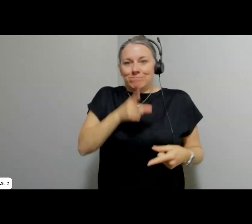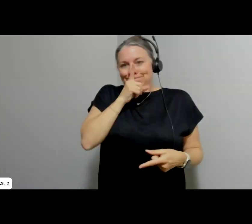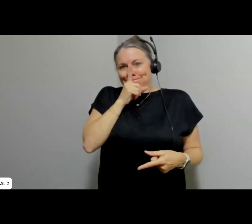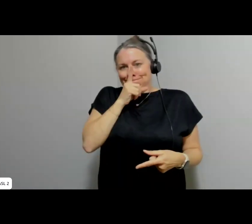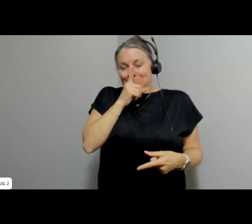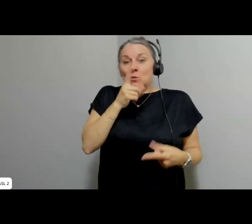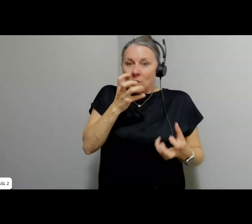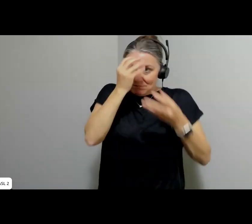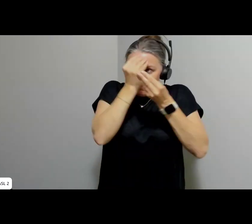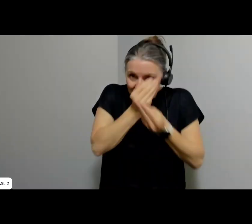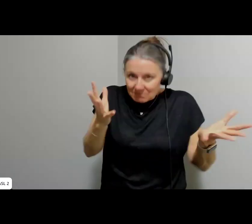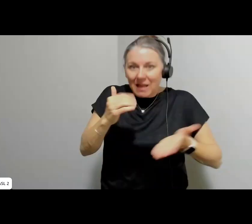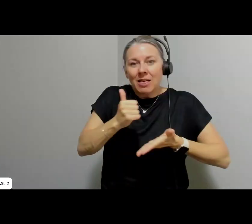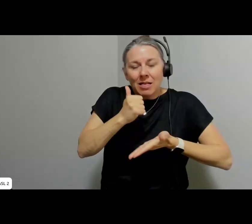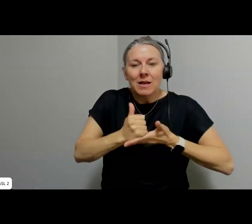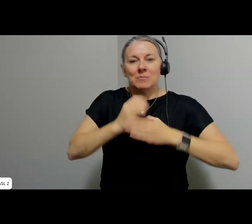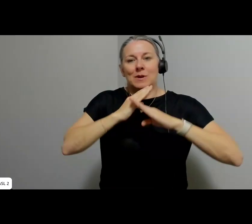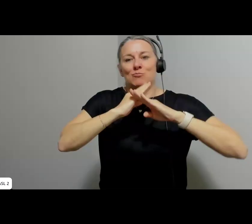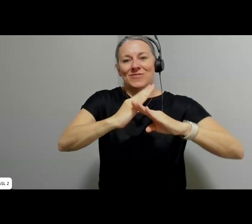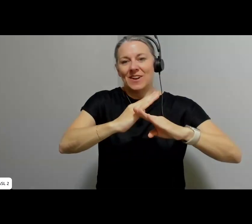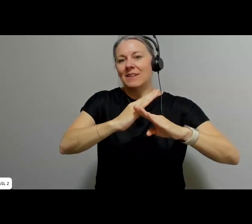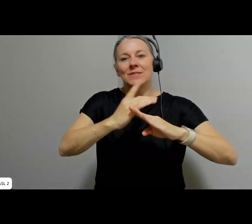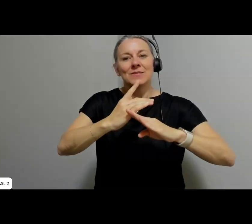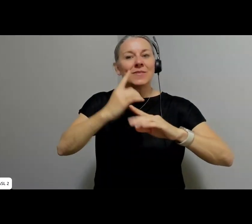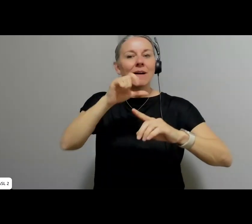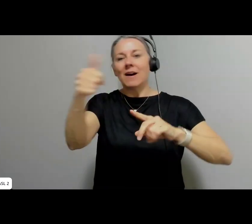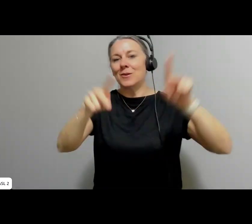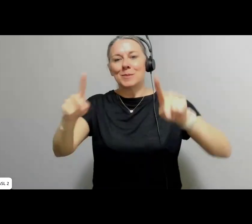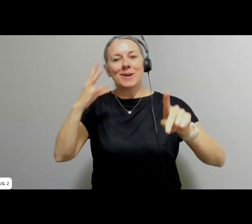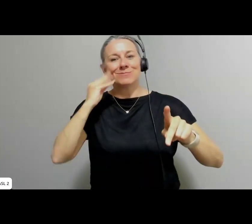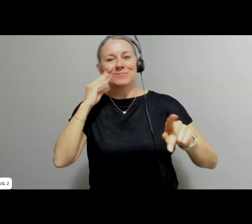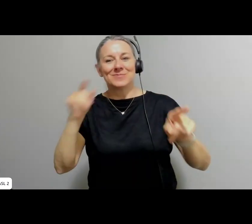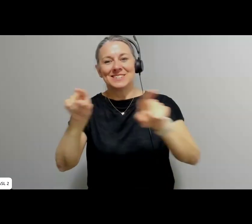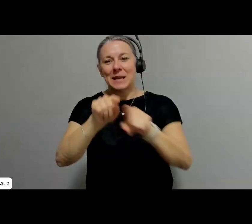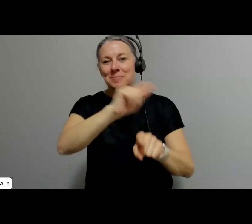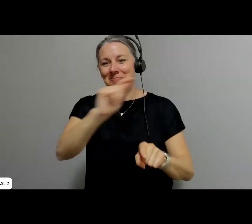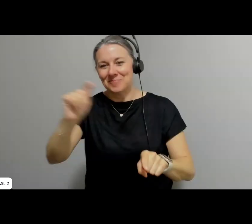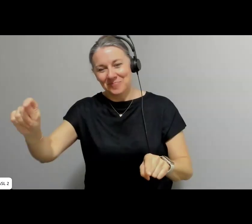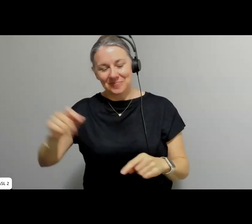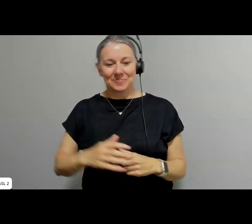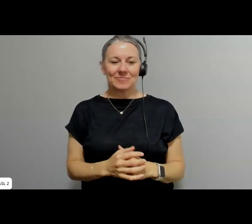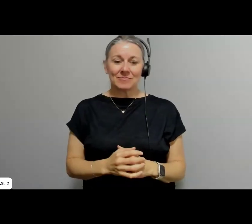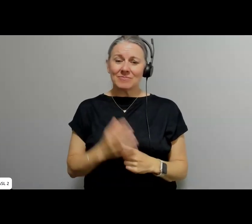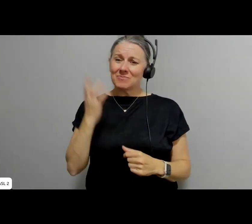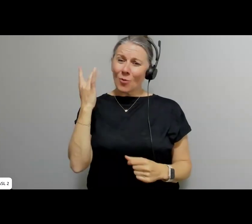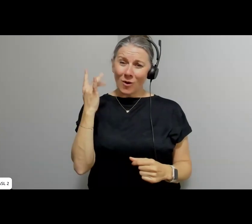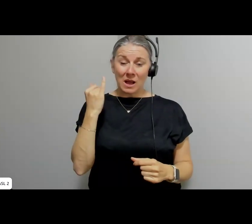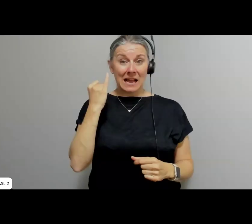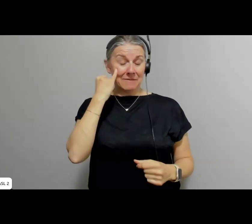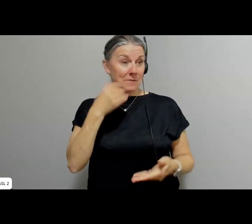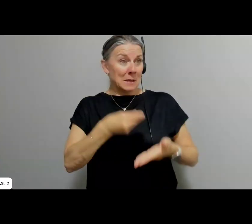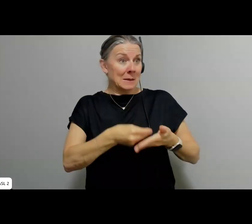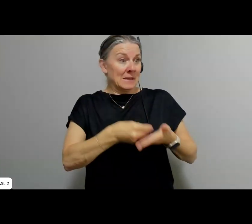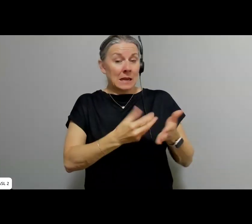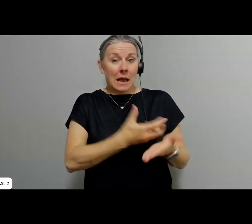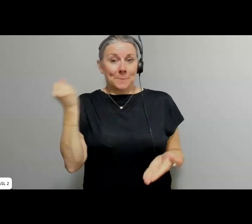help prevent what happened to her from happening to others, because it undermines independence and